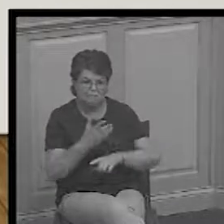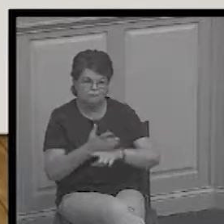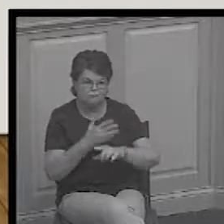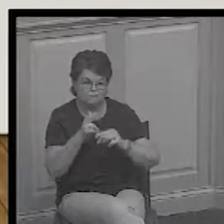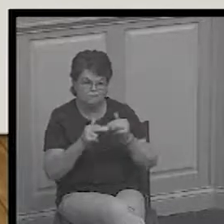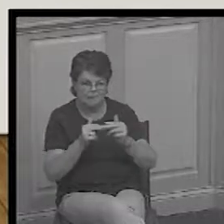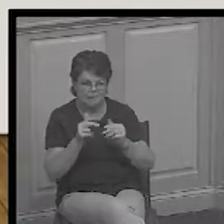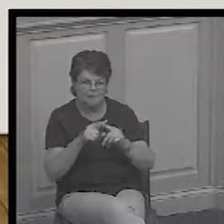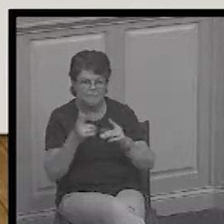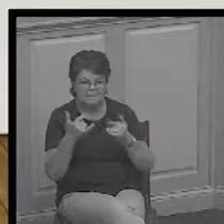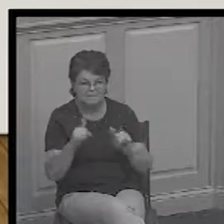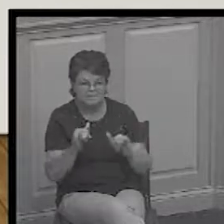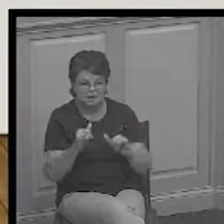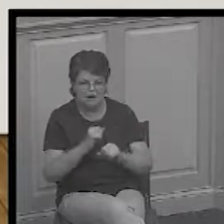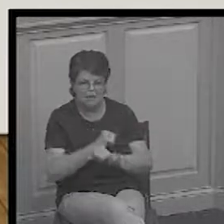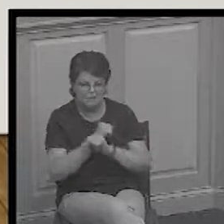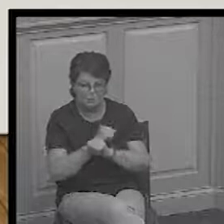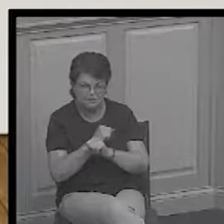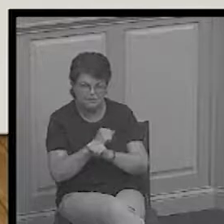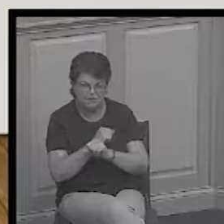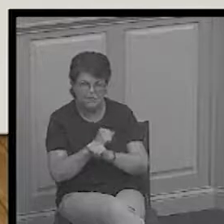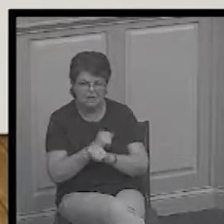protect what makes us historic.